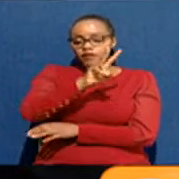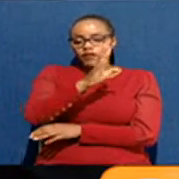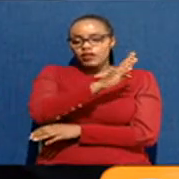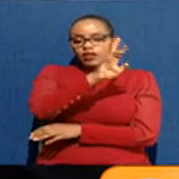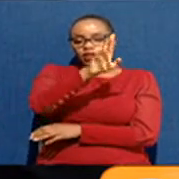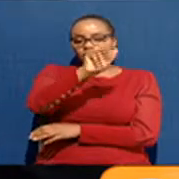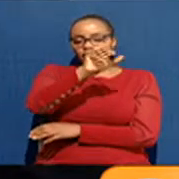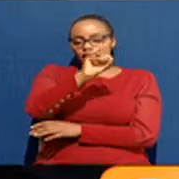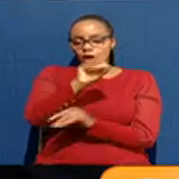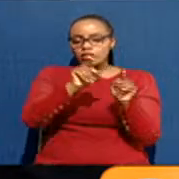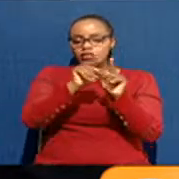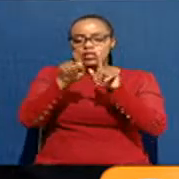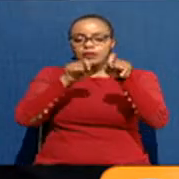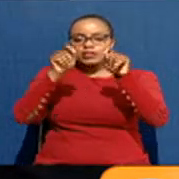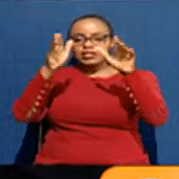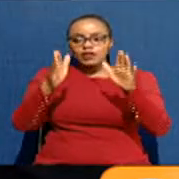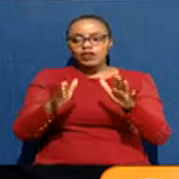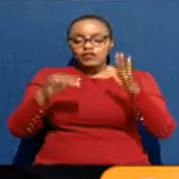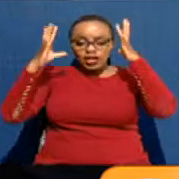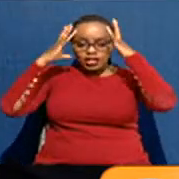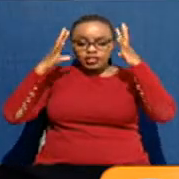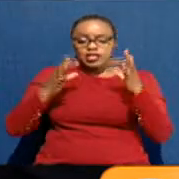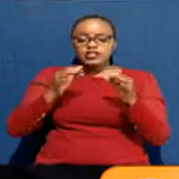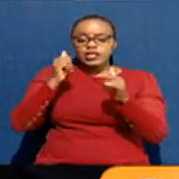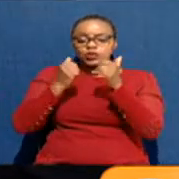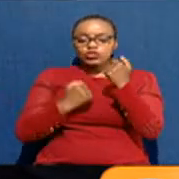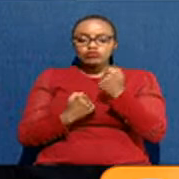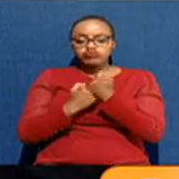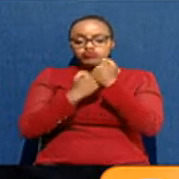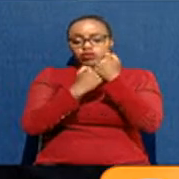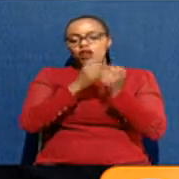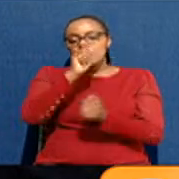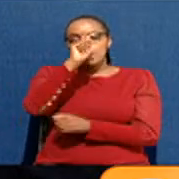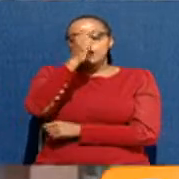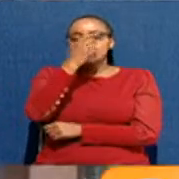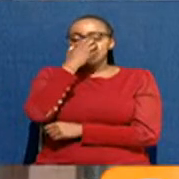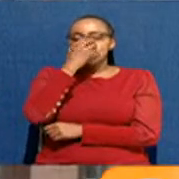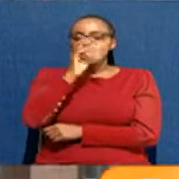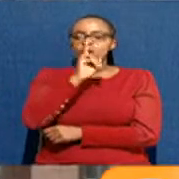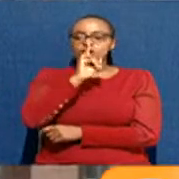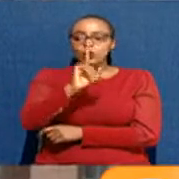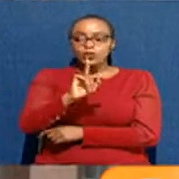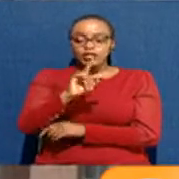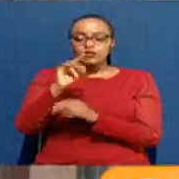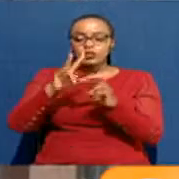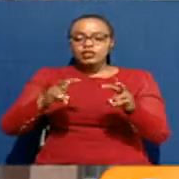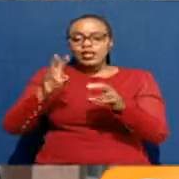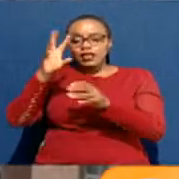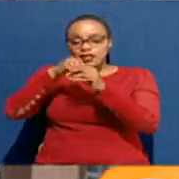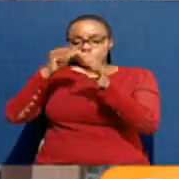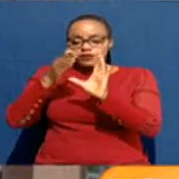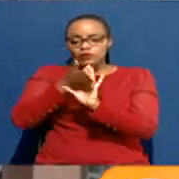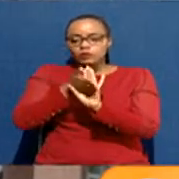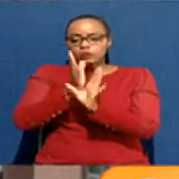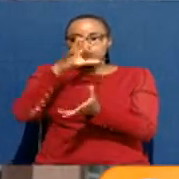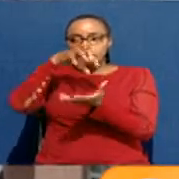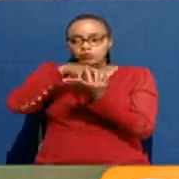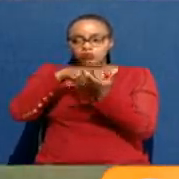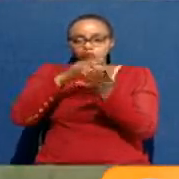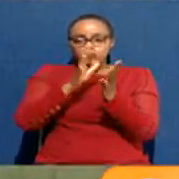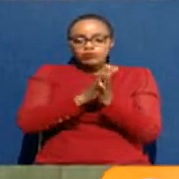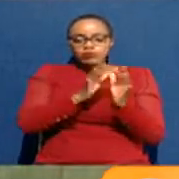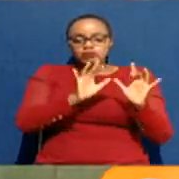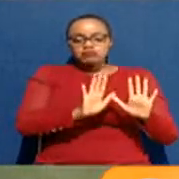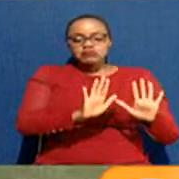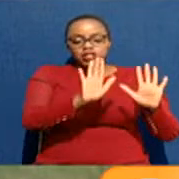as the administrator. A decision attributed to President Ruto's directive to the investors to withdraw the cases and leave the